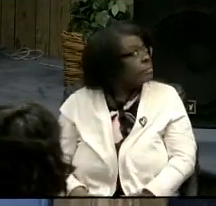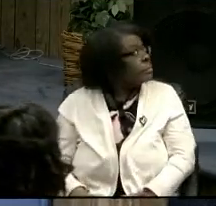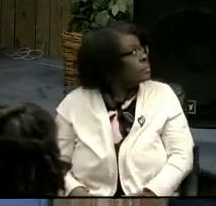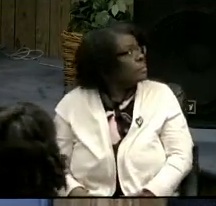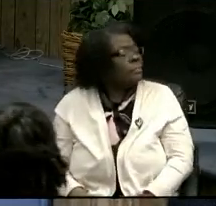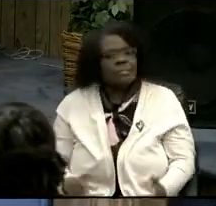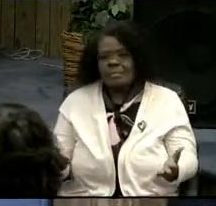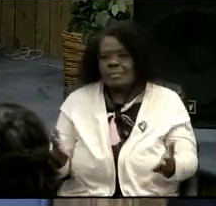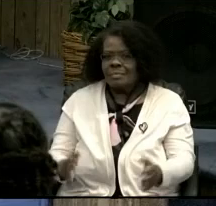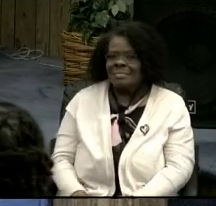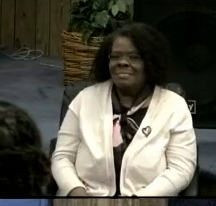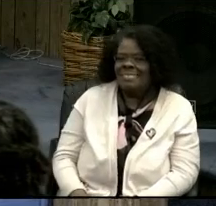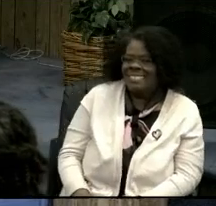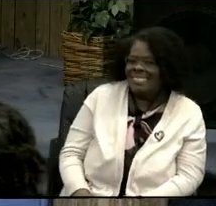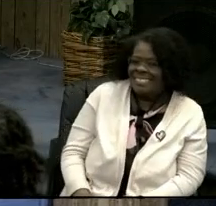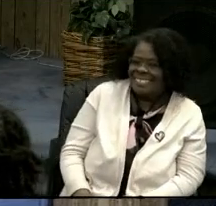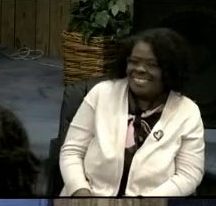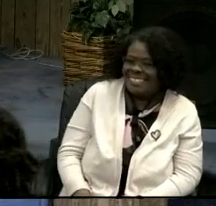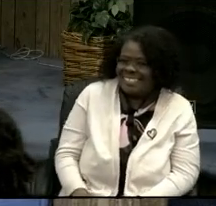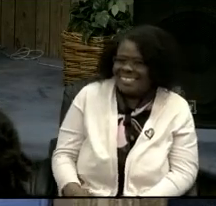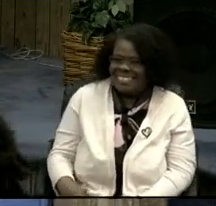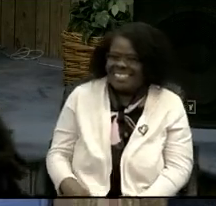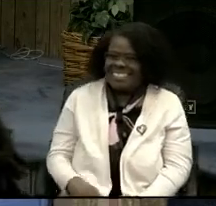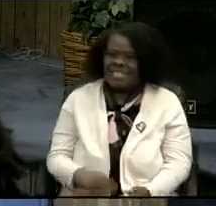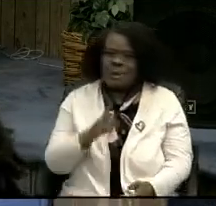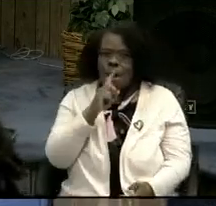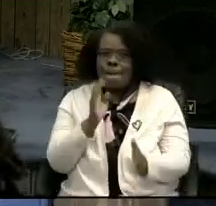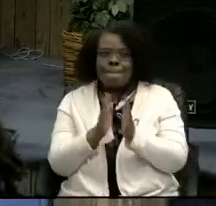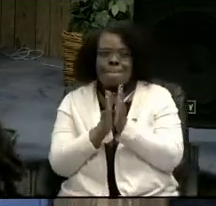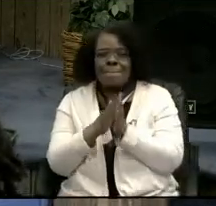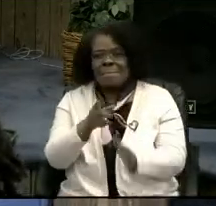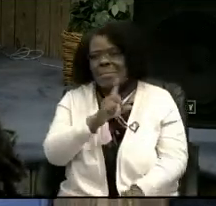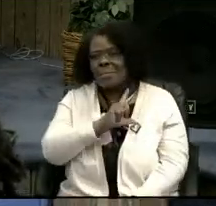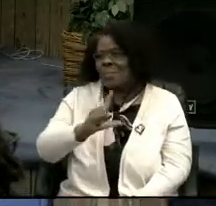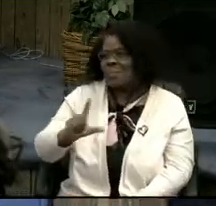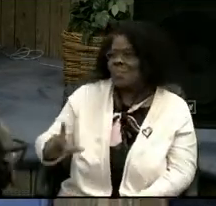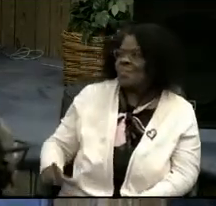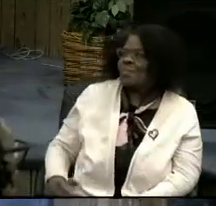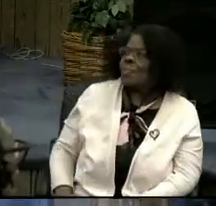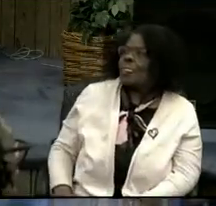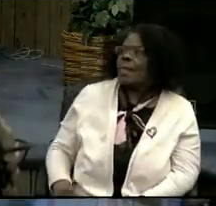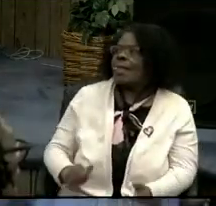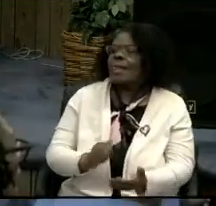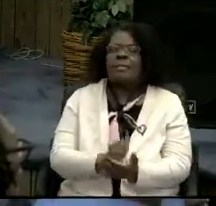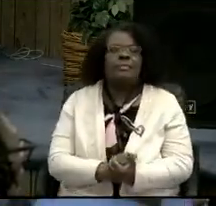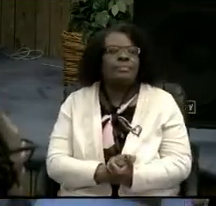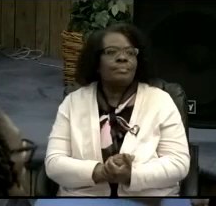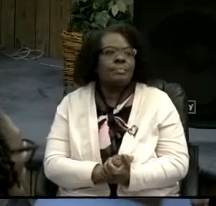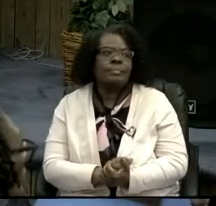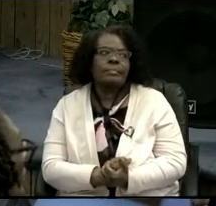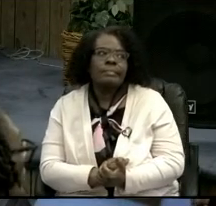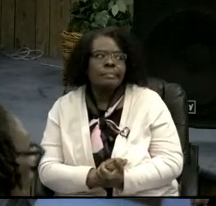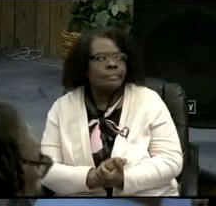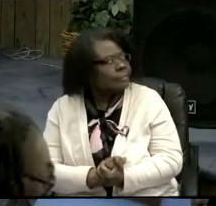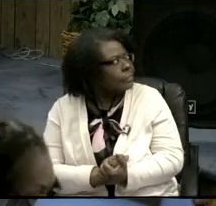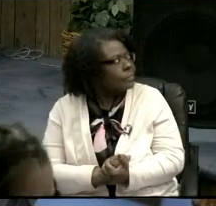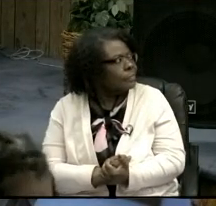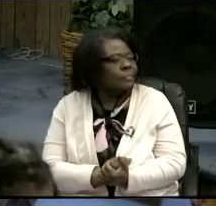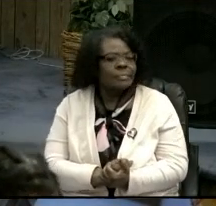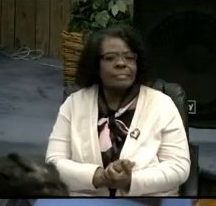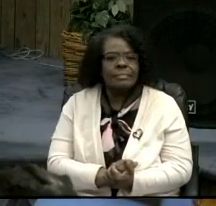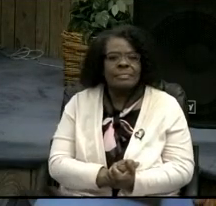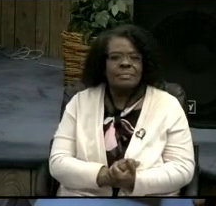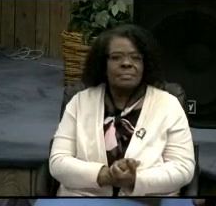morning. Amen. Praise the Lord, everybody. For our morning hymn this morning is On the Old Rugged Cross.